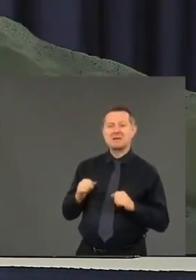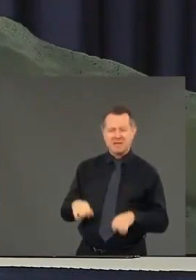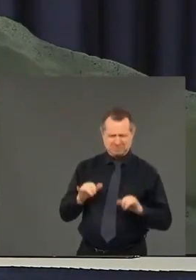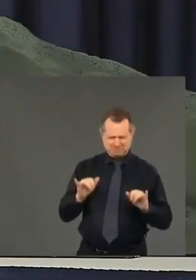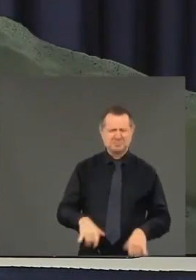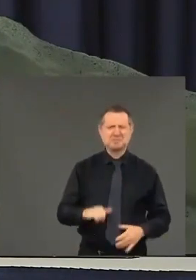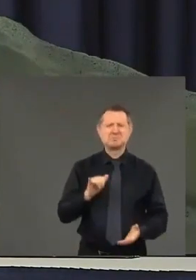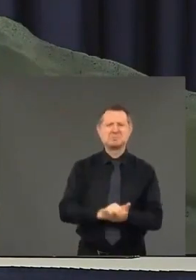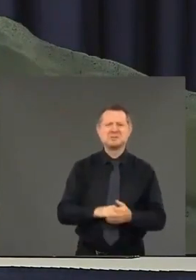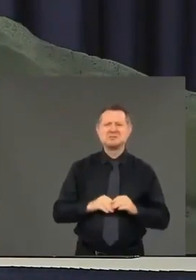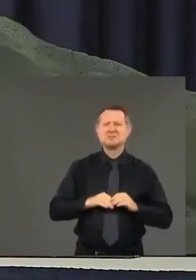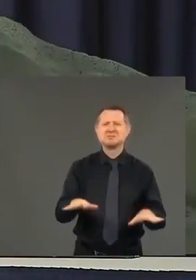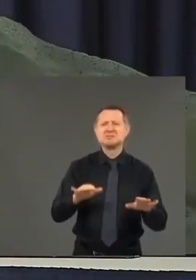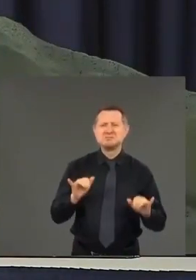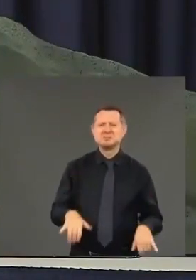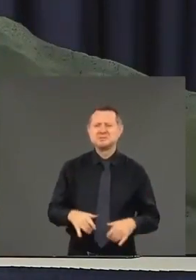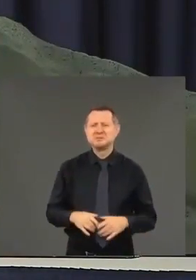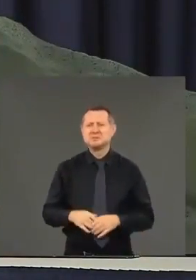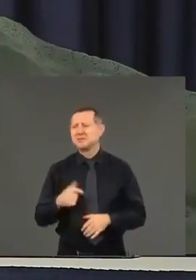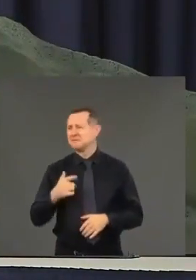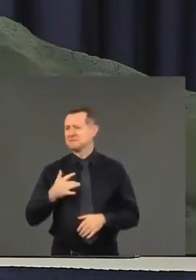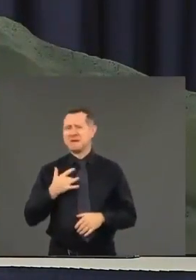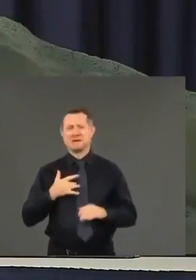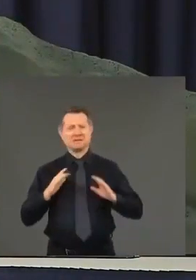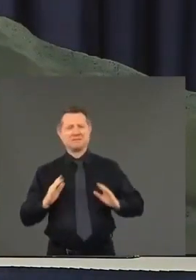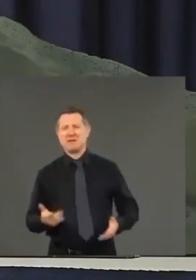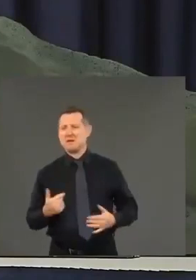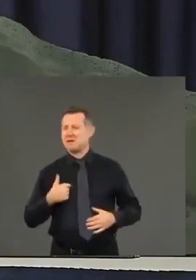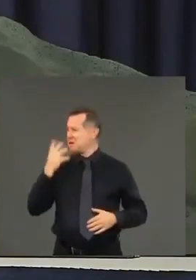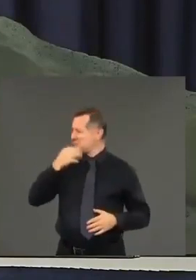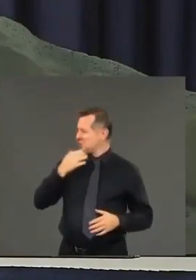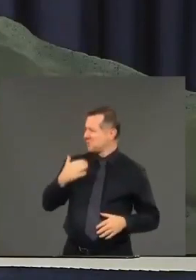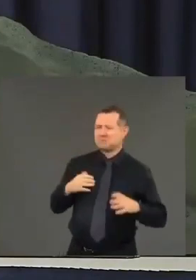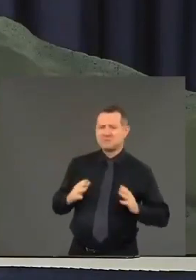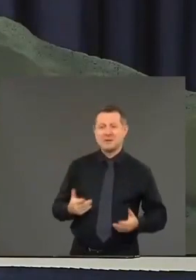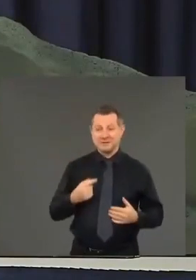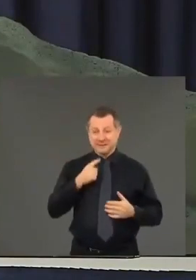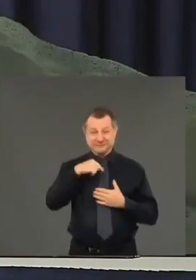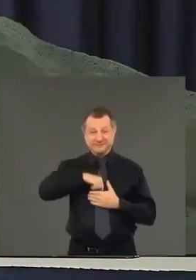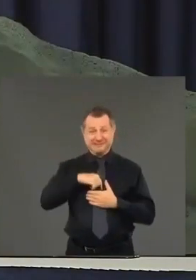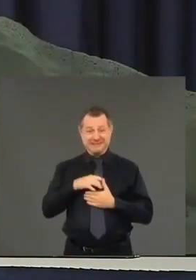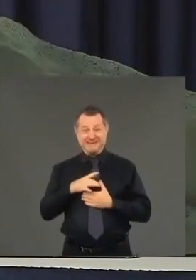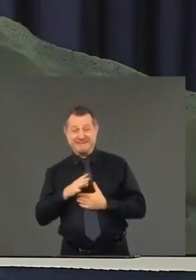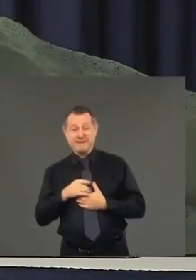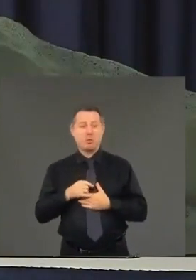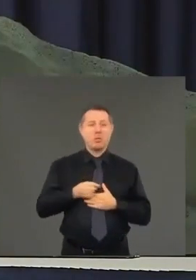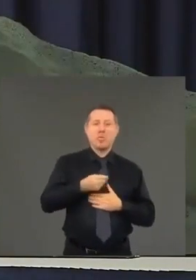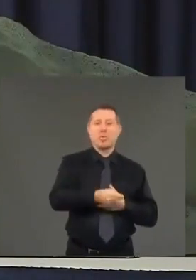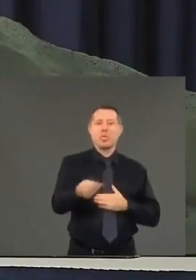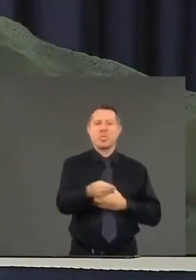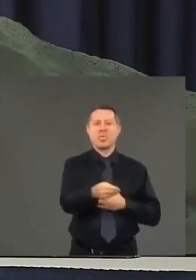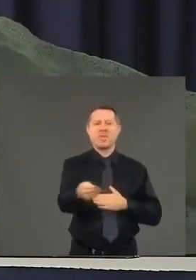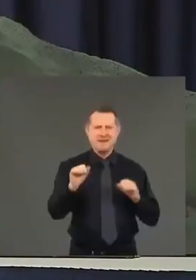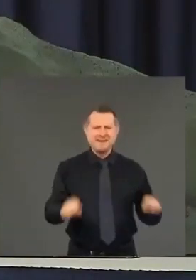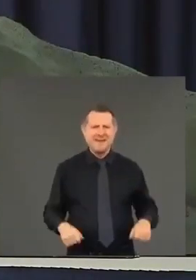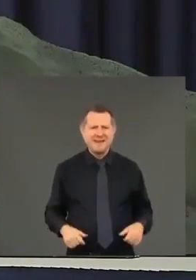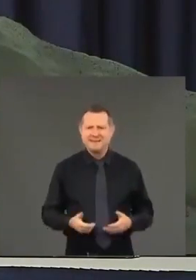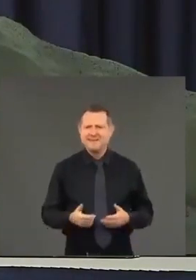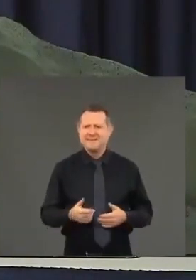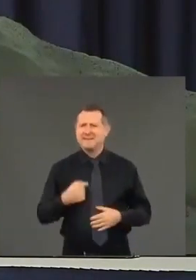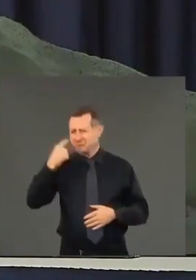Asymptomatic people can spread it. So you didn't even have any symptoms. You didn't even think you had a